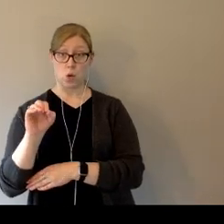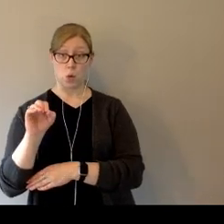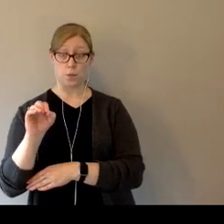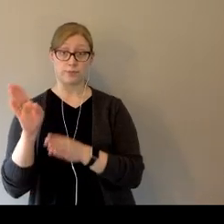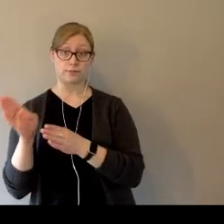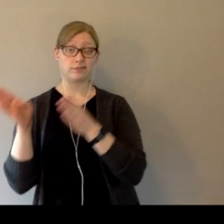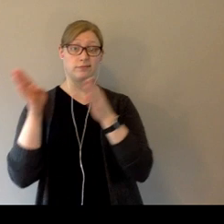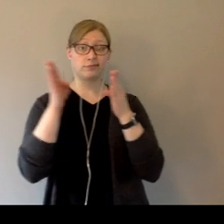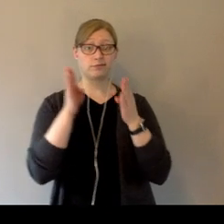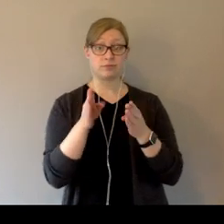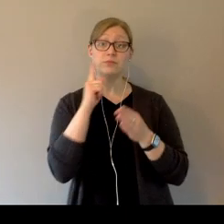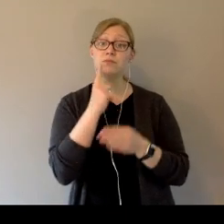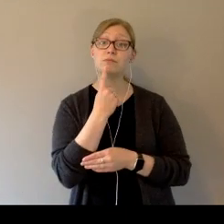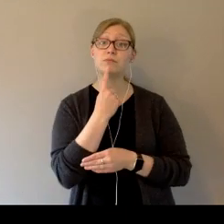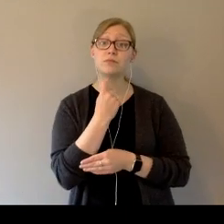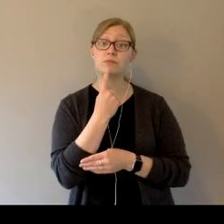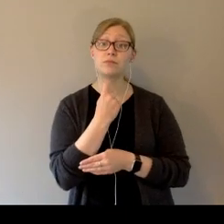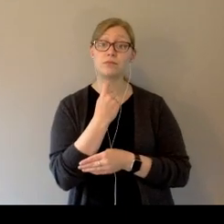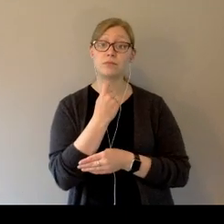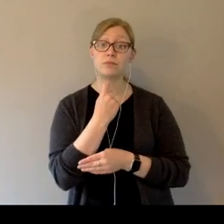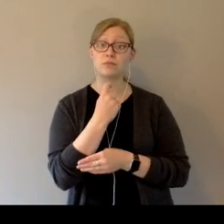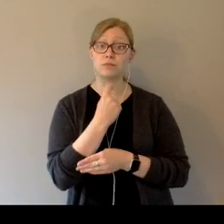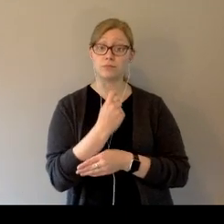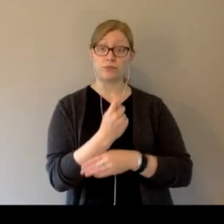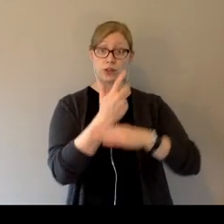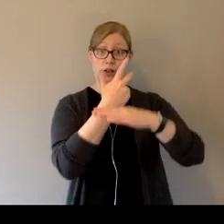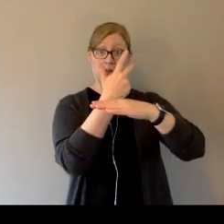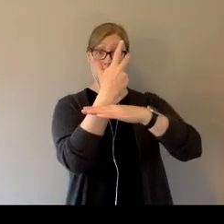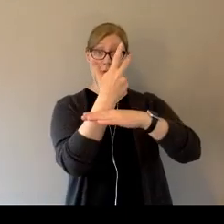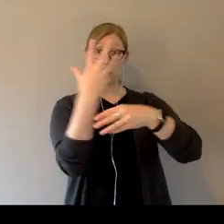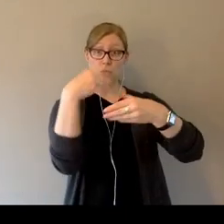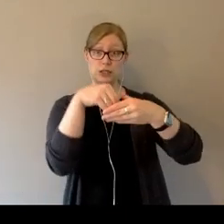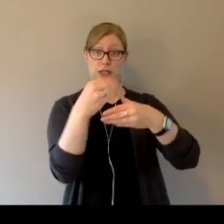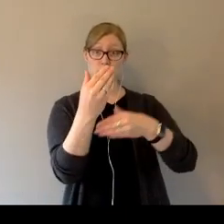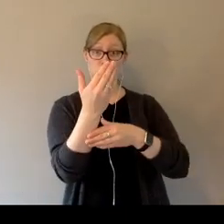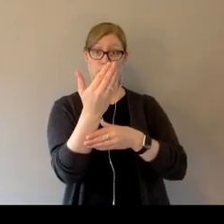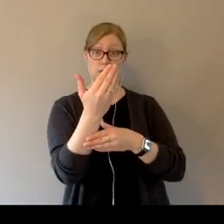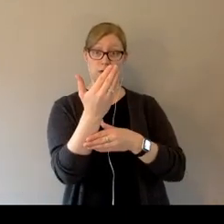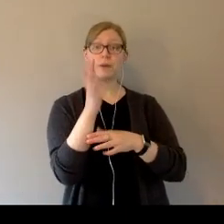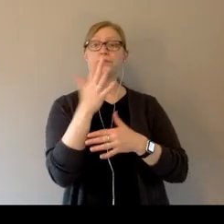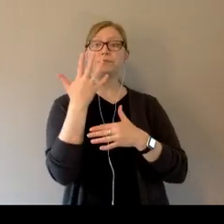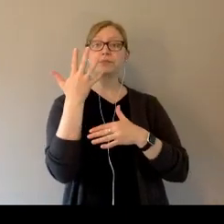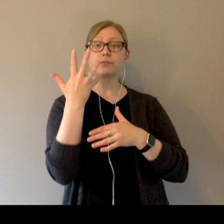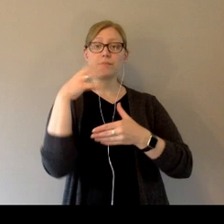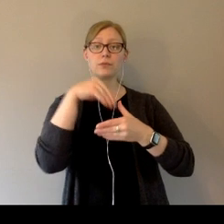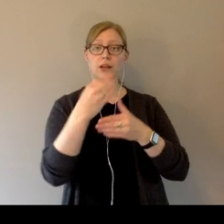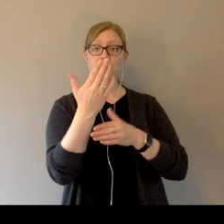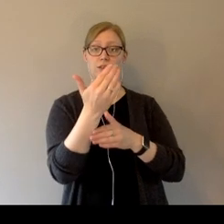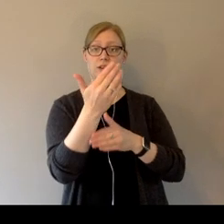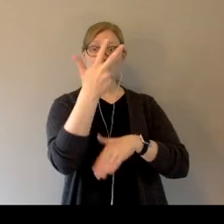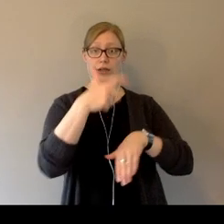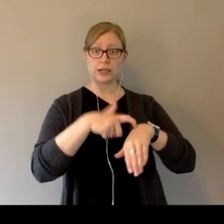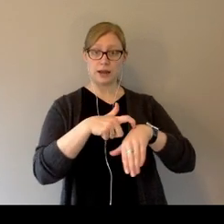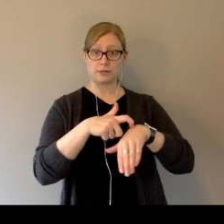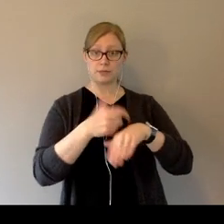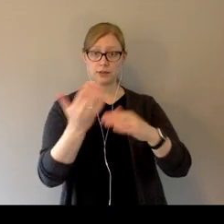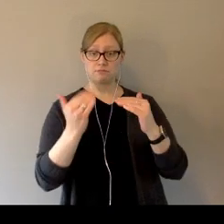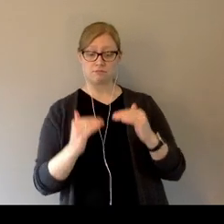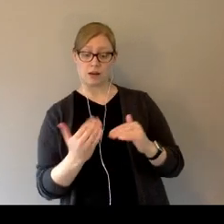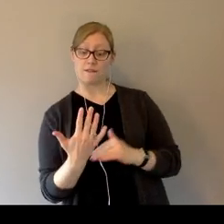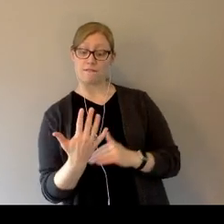ratio. And for the red ratio, 3 goes into, or 5 goes into 15 3 times, and 5 goes into